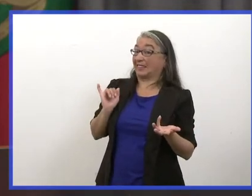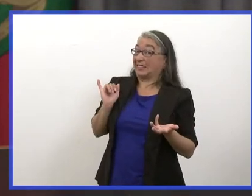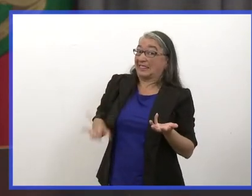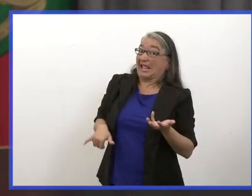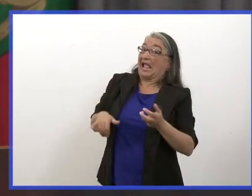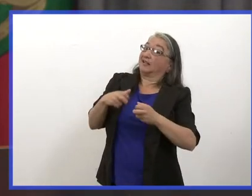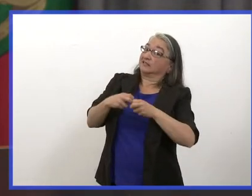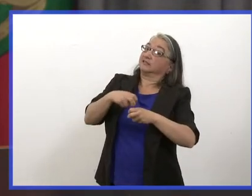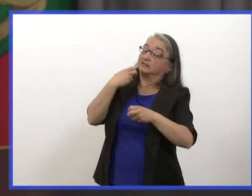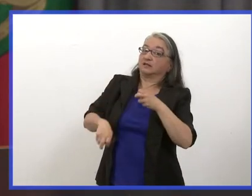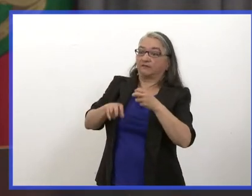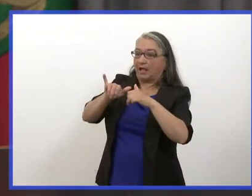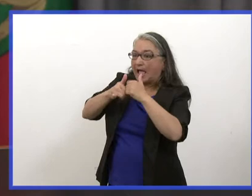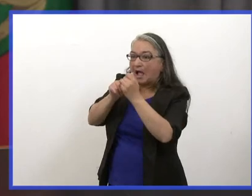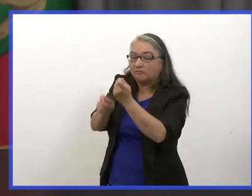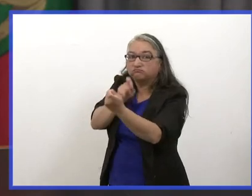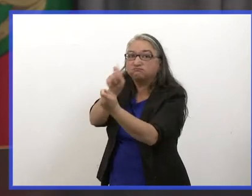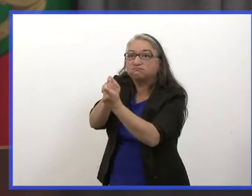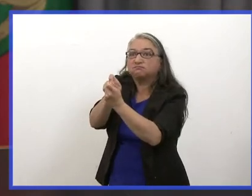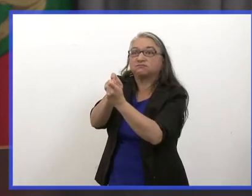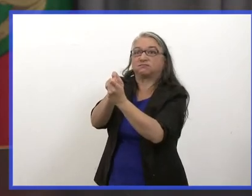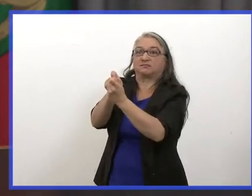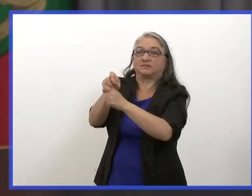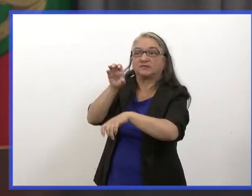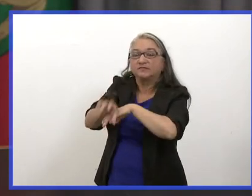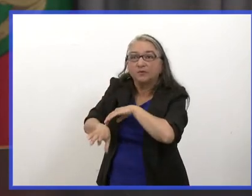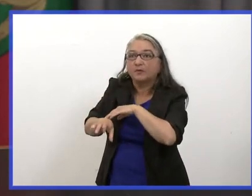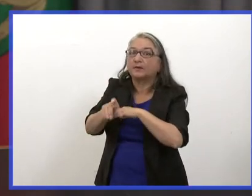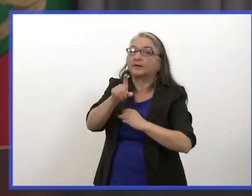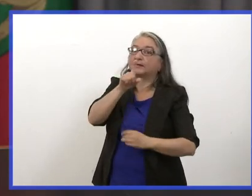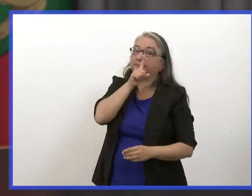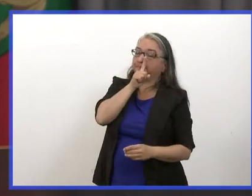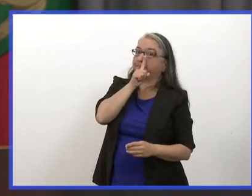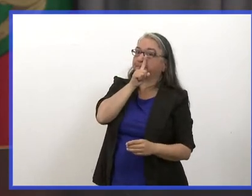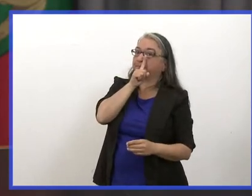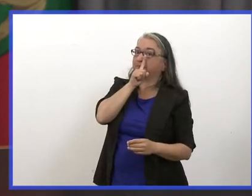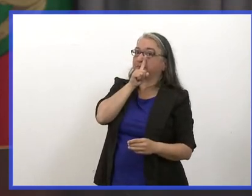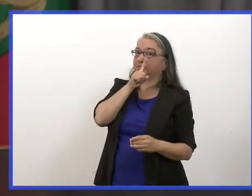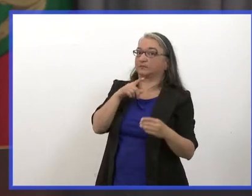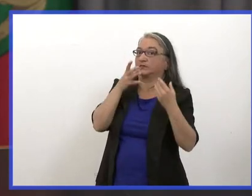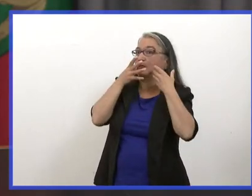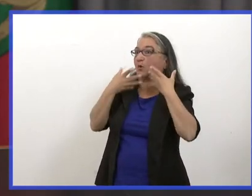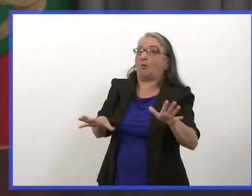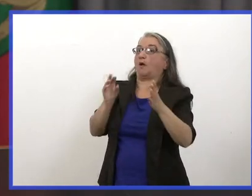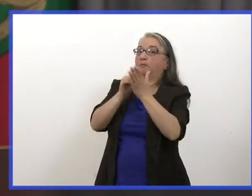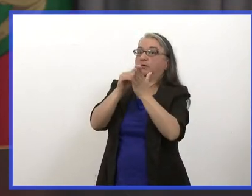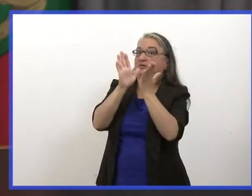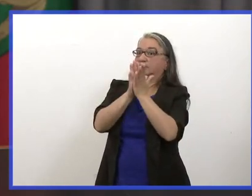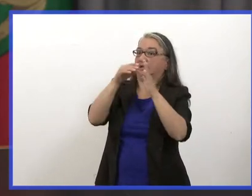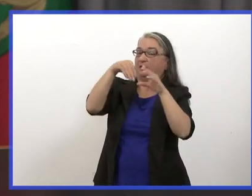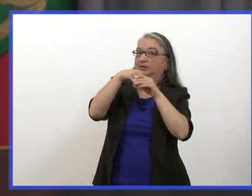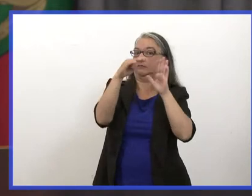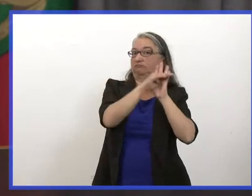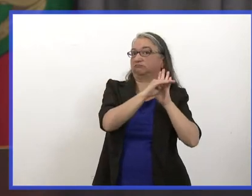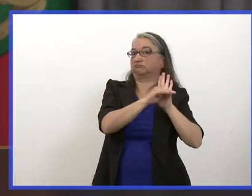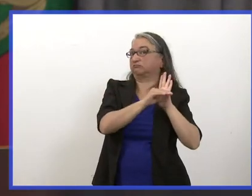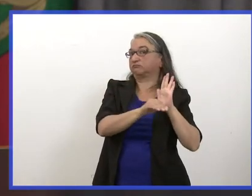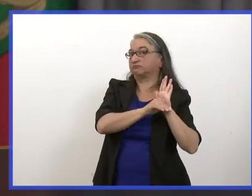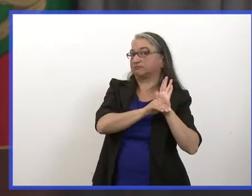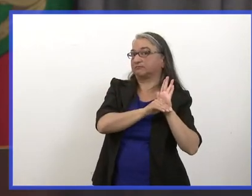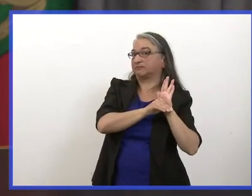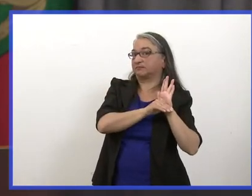we're going to enforce it. We don't put things in the orders that we're not capable of looking at